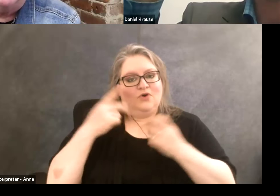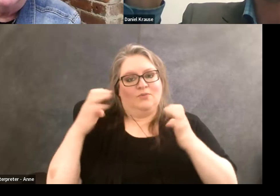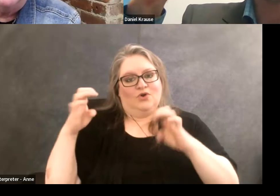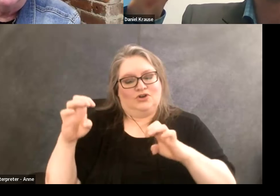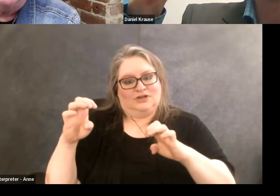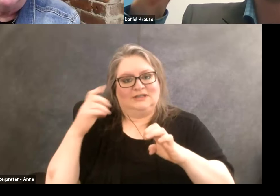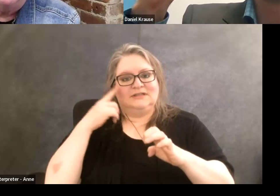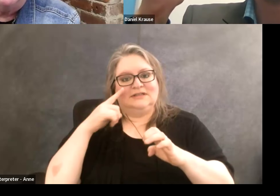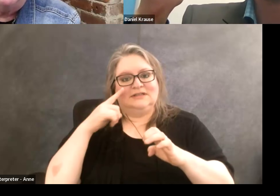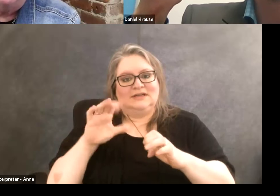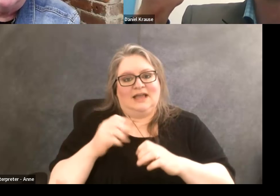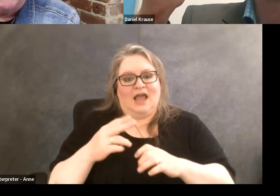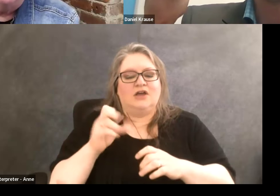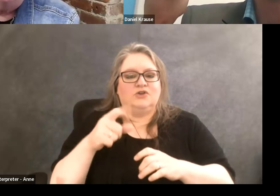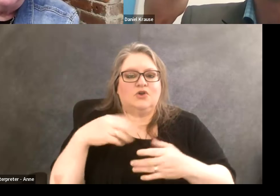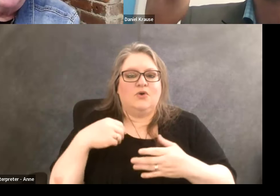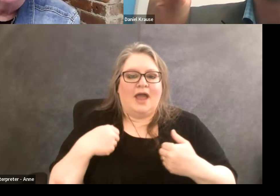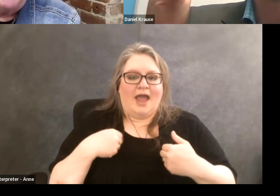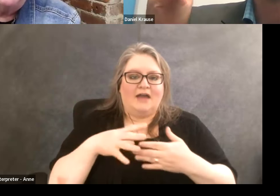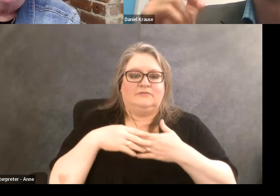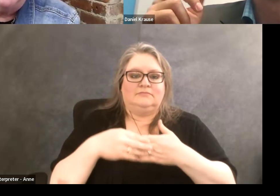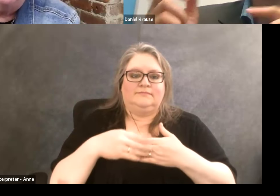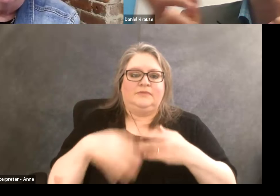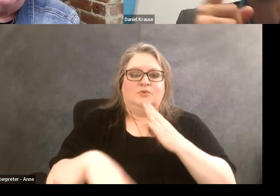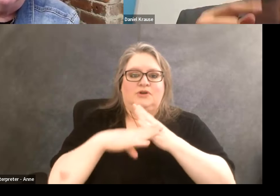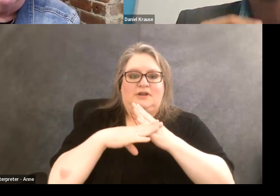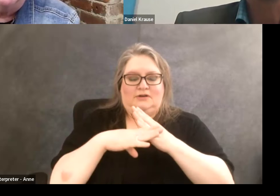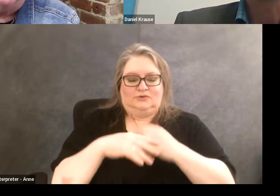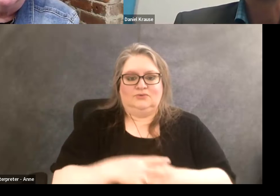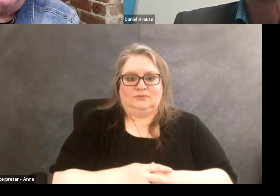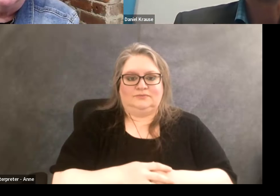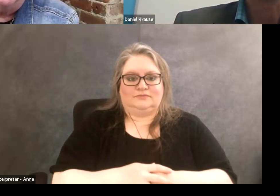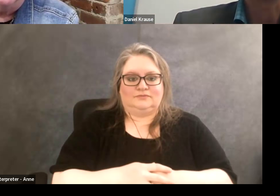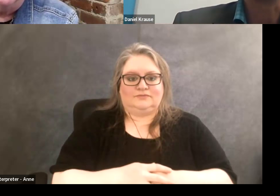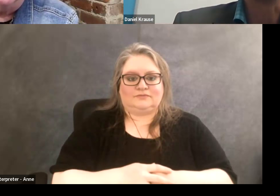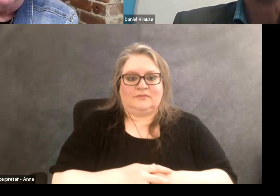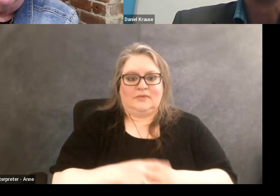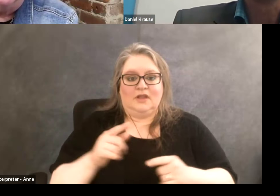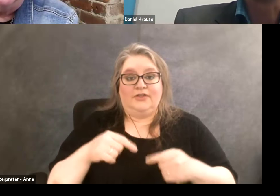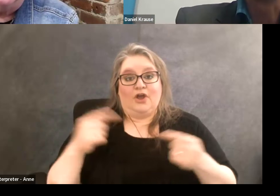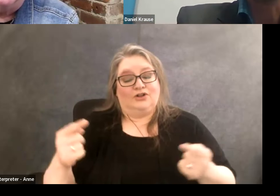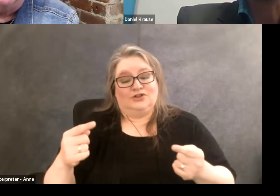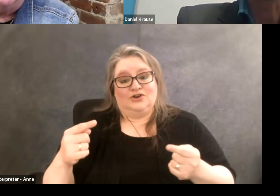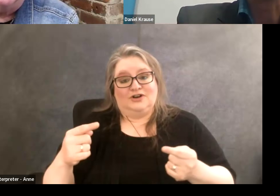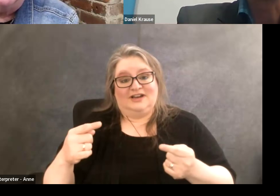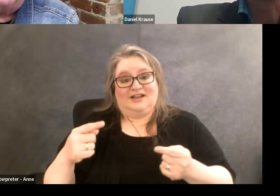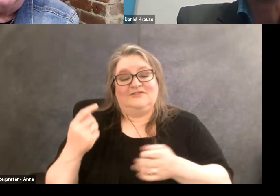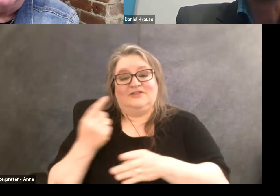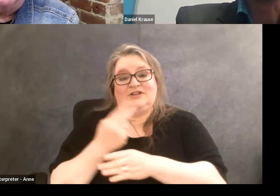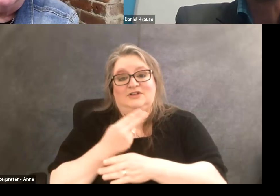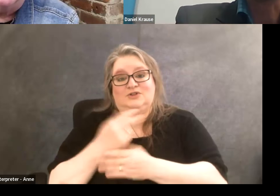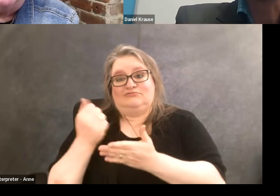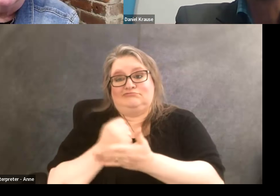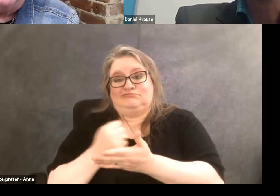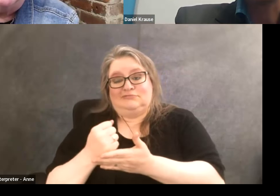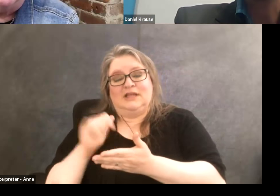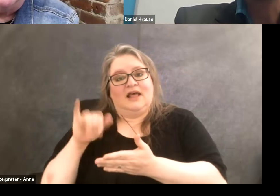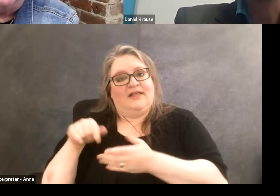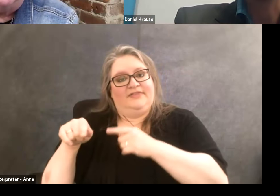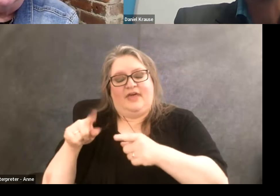that you have the cushion to protect you against the buffets. Because the alternative is to use your credit card. And that is a recipe for